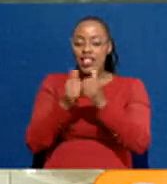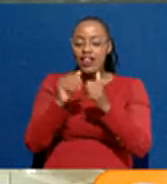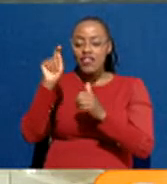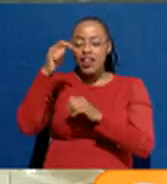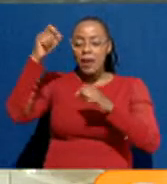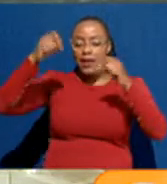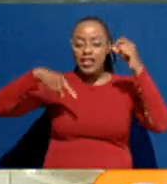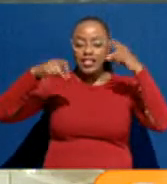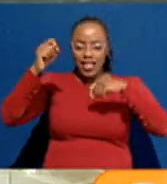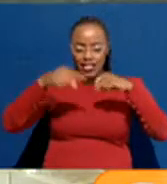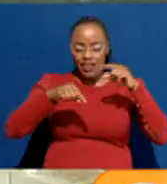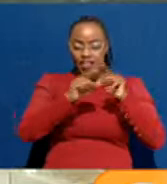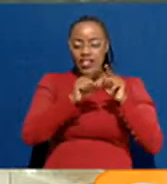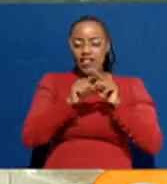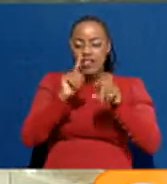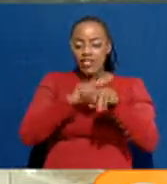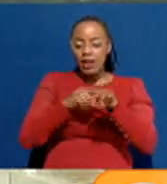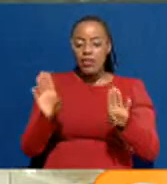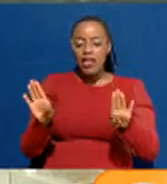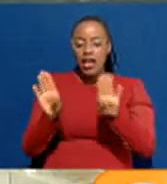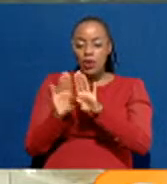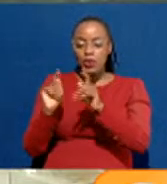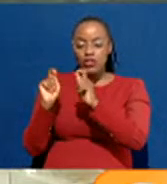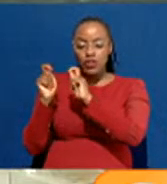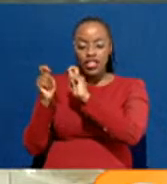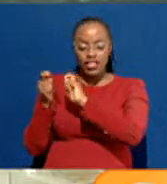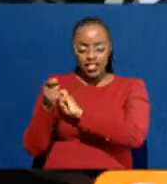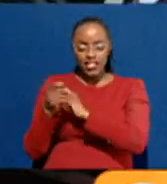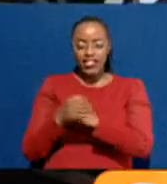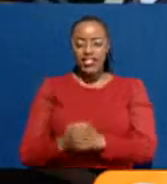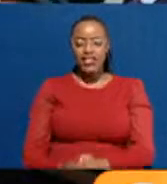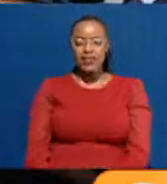Stars when the stadia are closed for renovations.